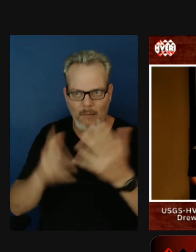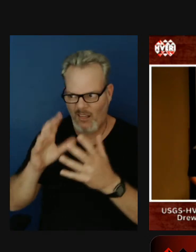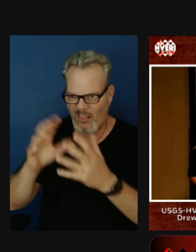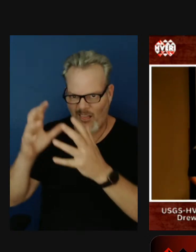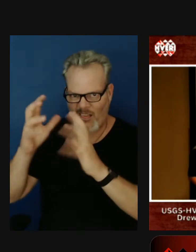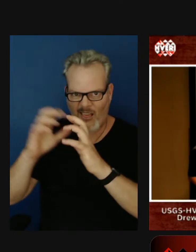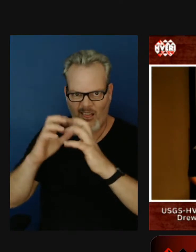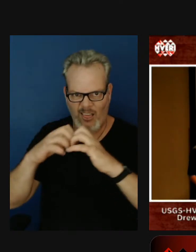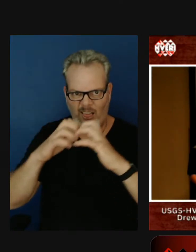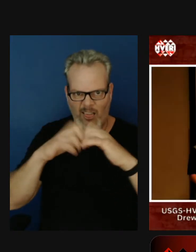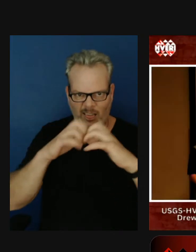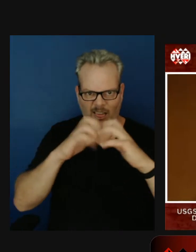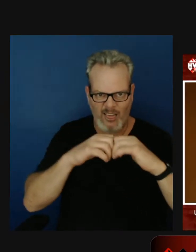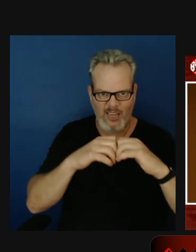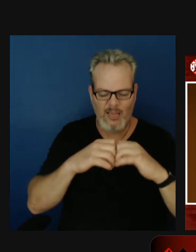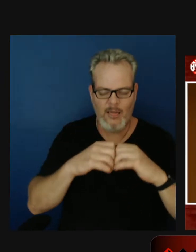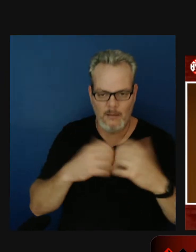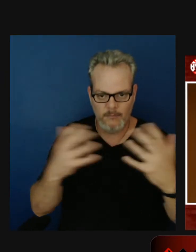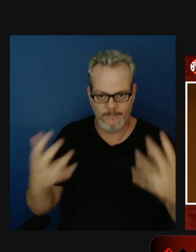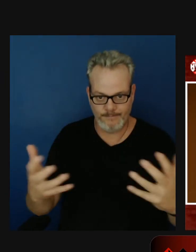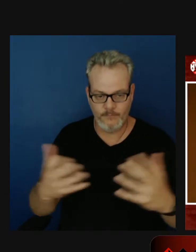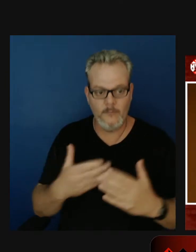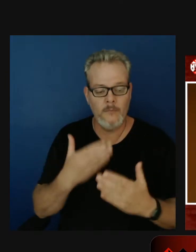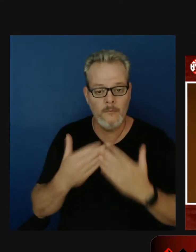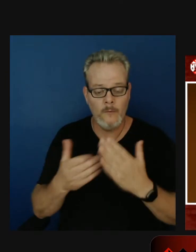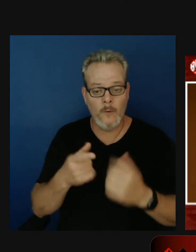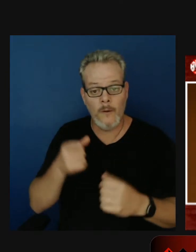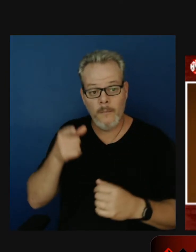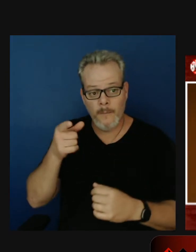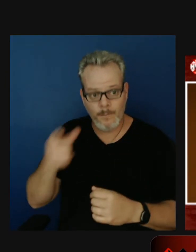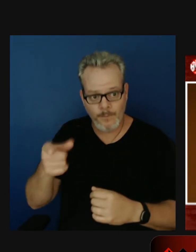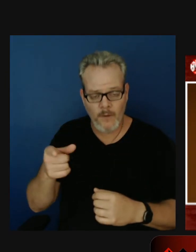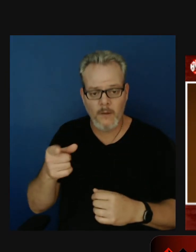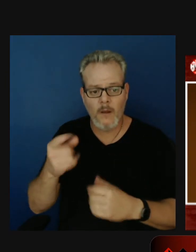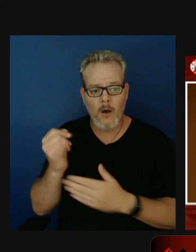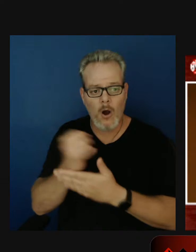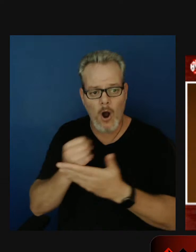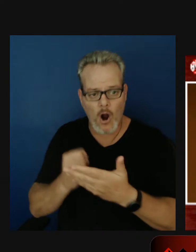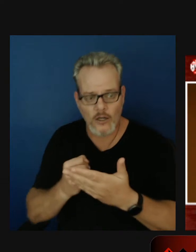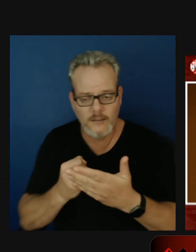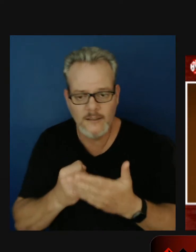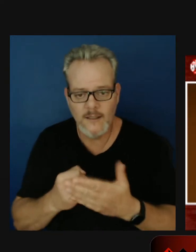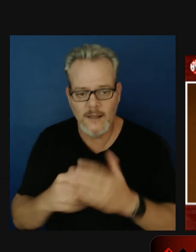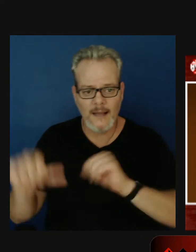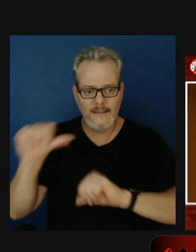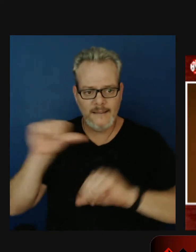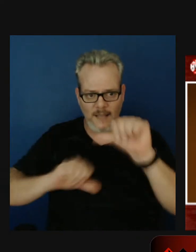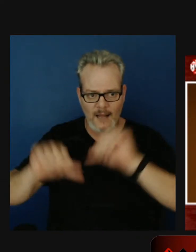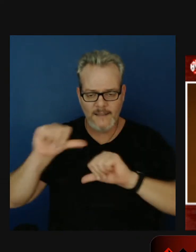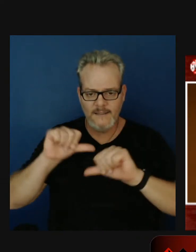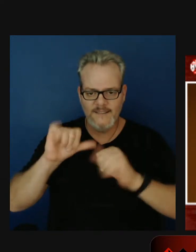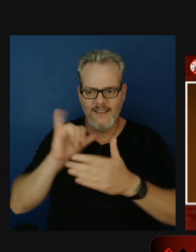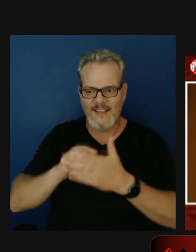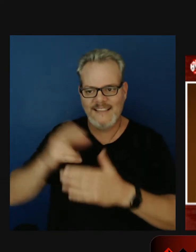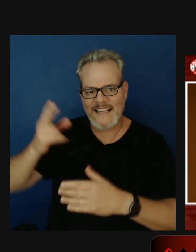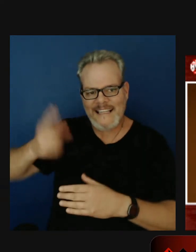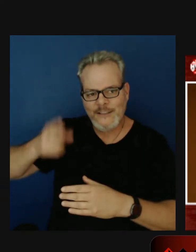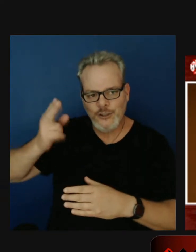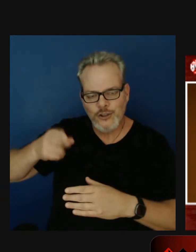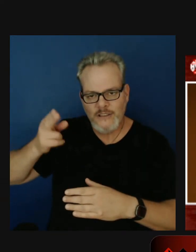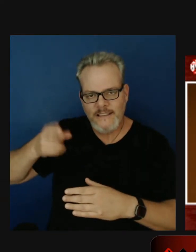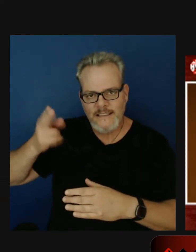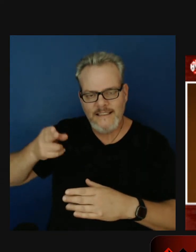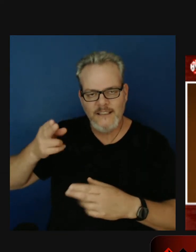titled The Art and Science of Geologic Mapping. It might be better titled A History of Geologic Mapping. There will be some talk about how